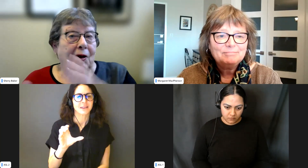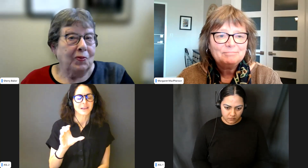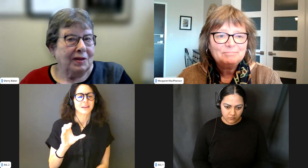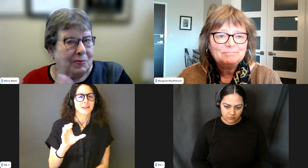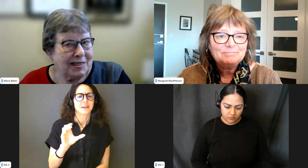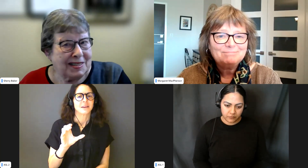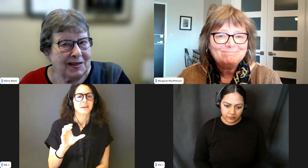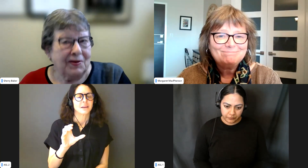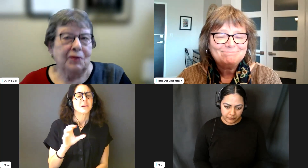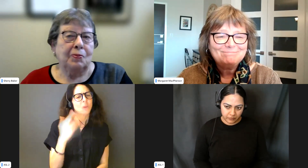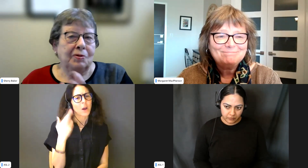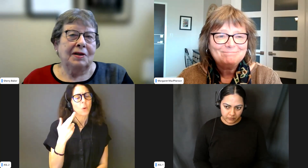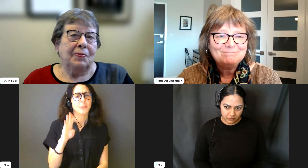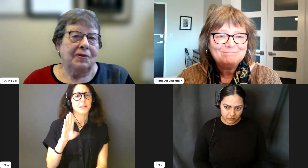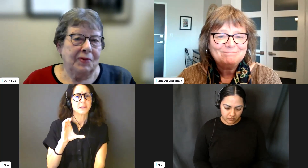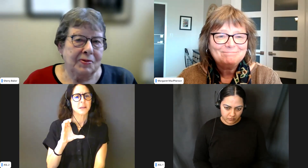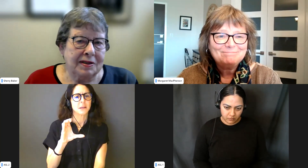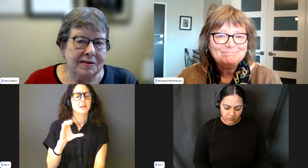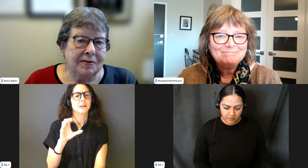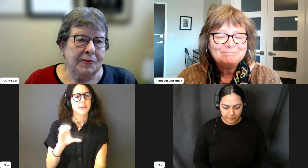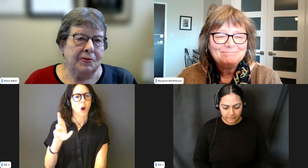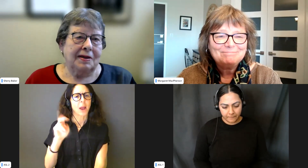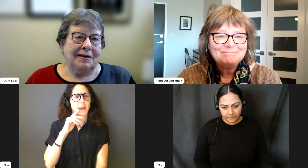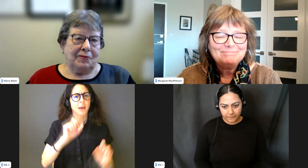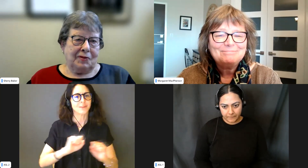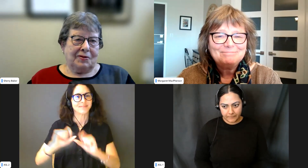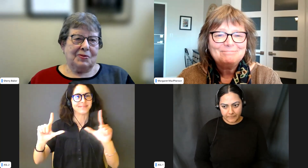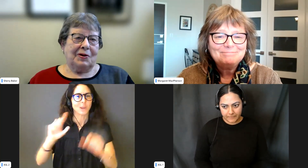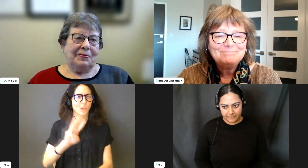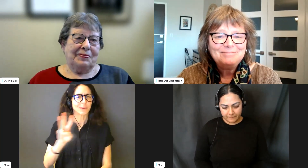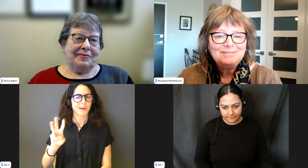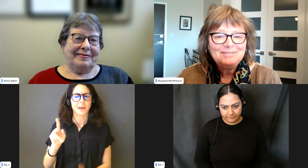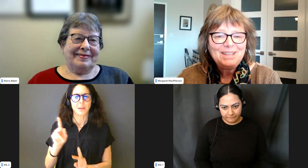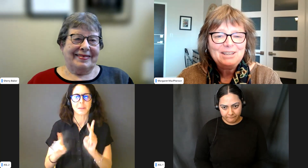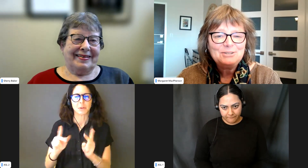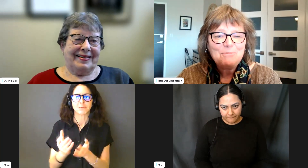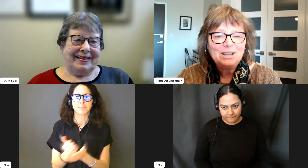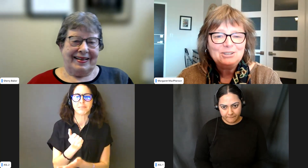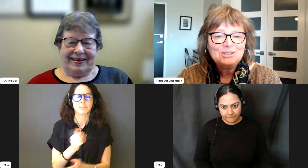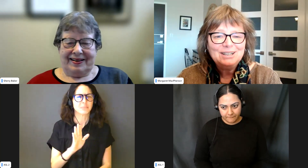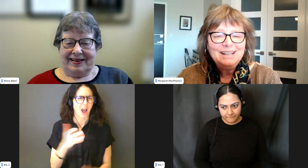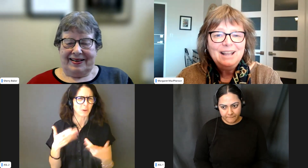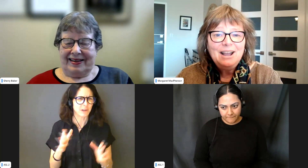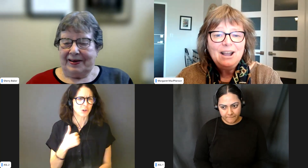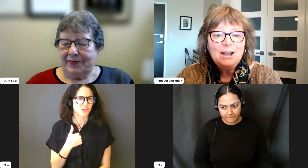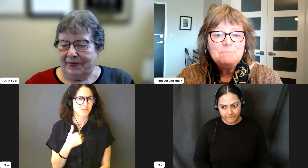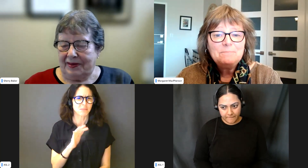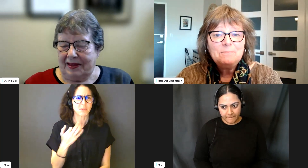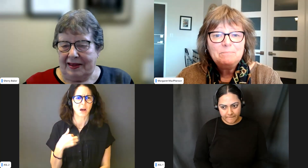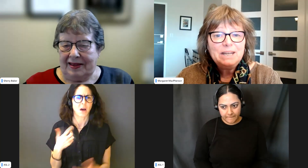I hope that the BCCRN will put it up on their website so that people can get it from there as well. Thank you so much.